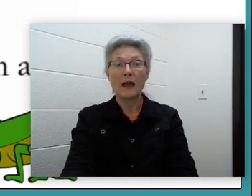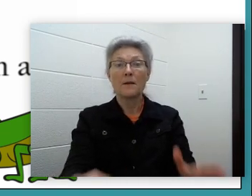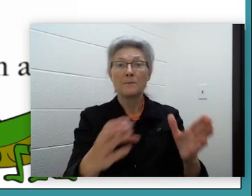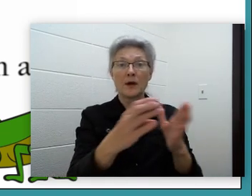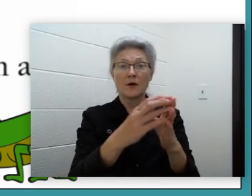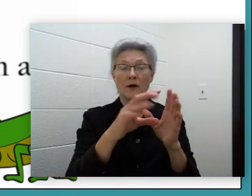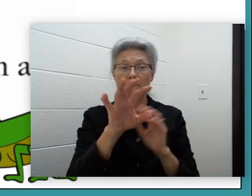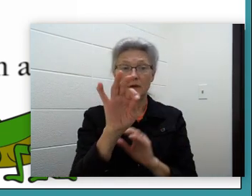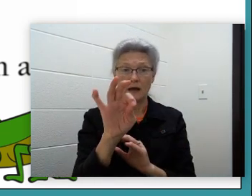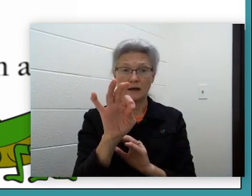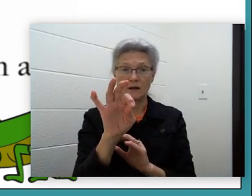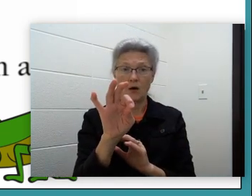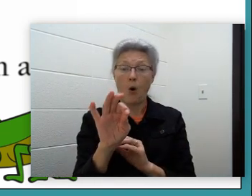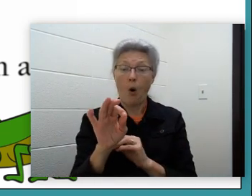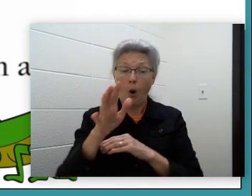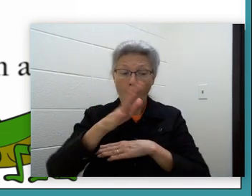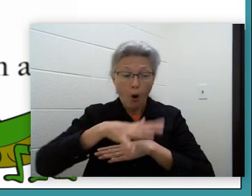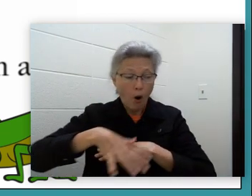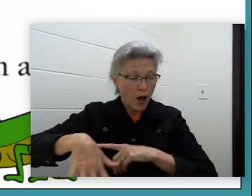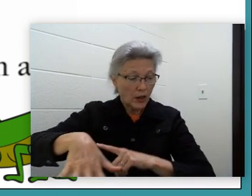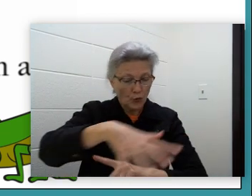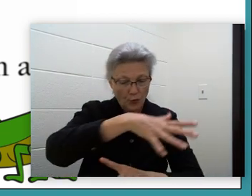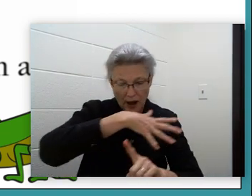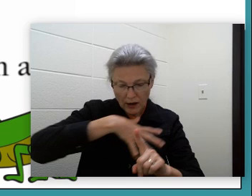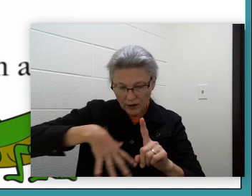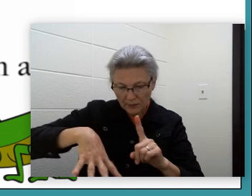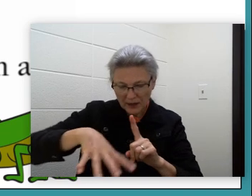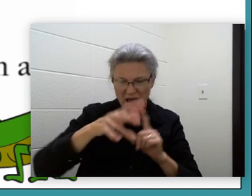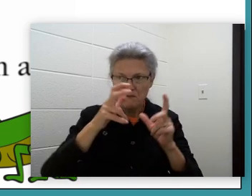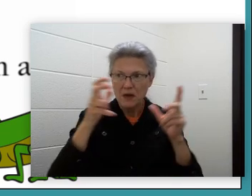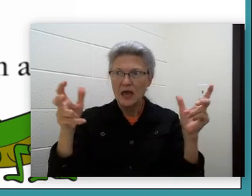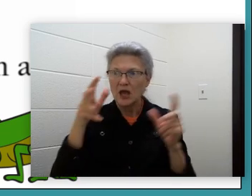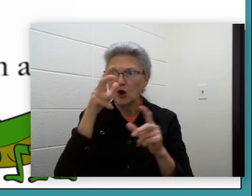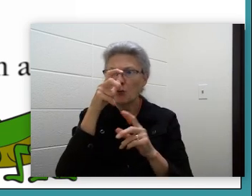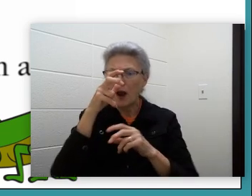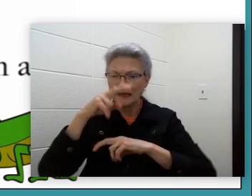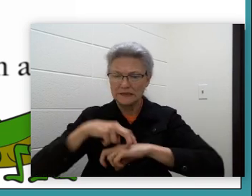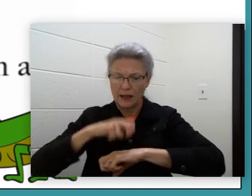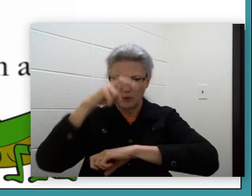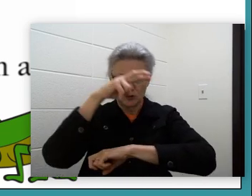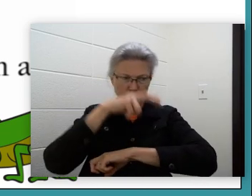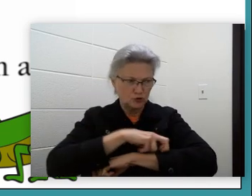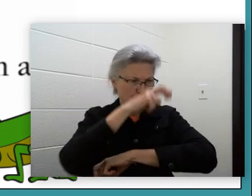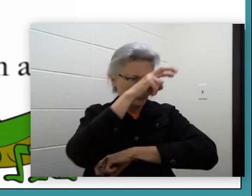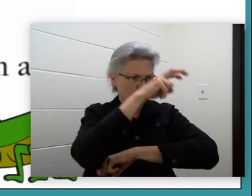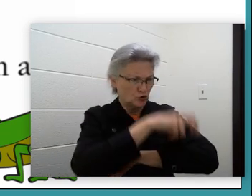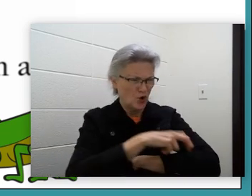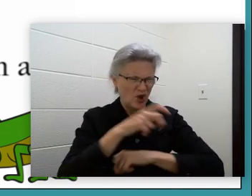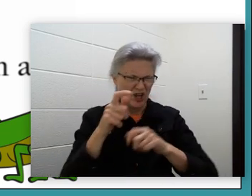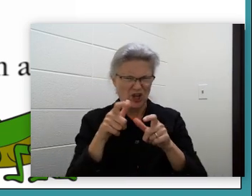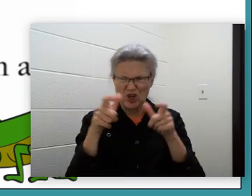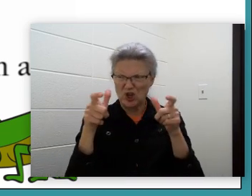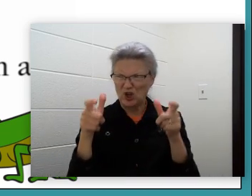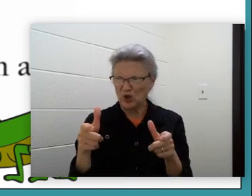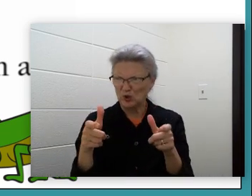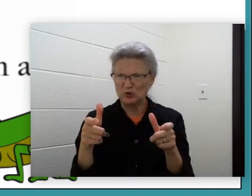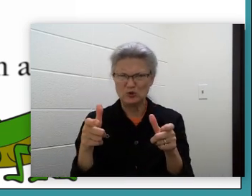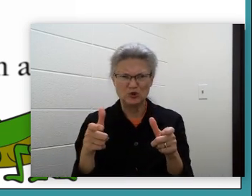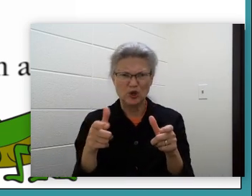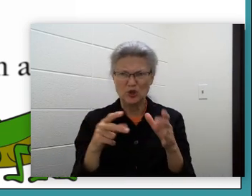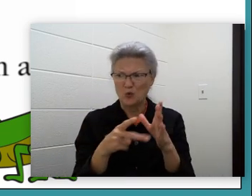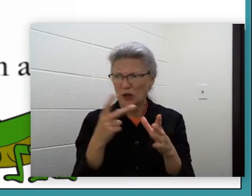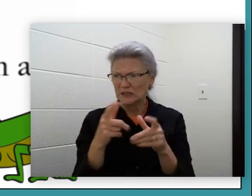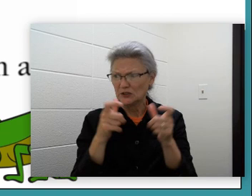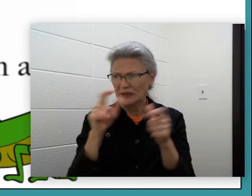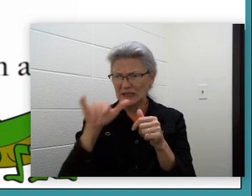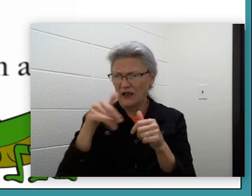Paragraph 9. All about me, giant grasshoppers twice as big as any I had ever seen were